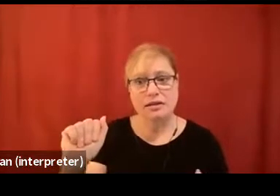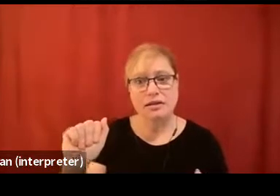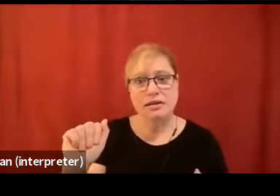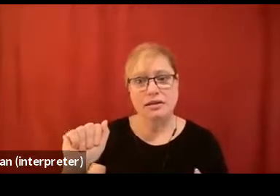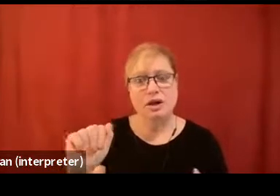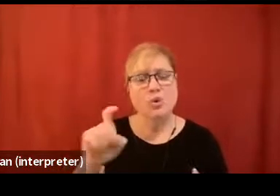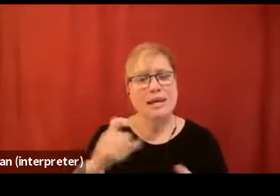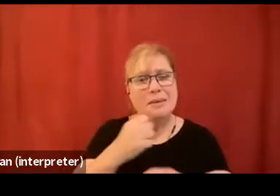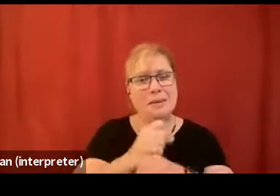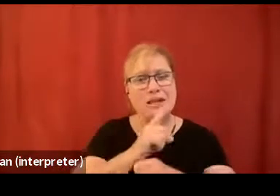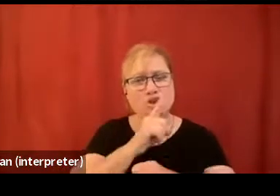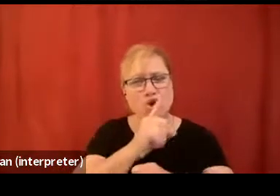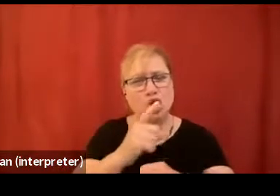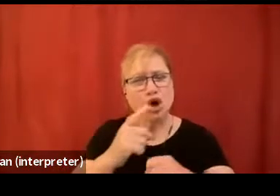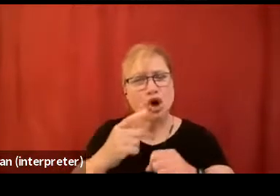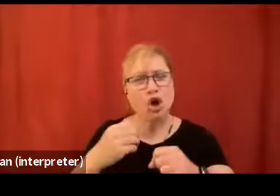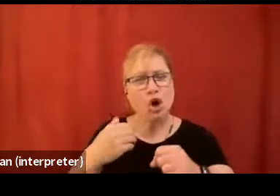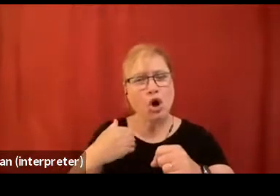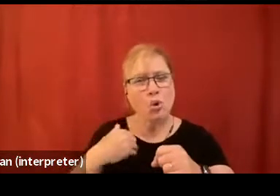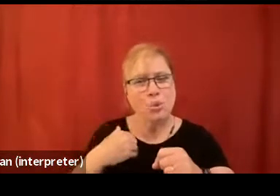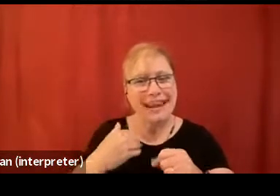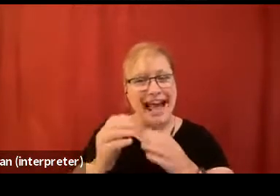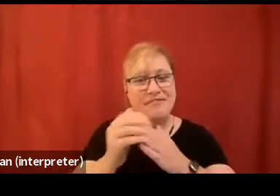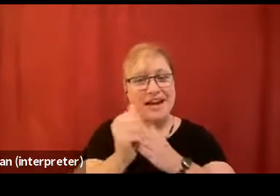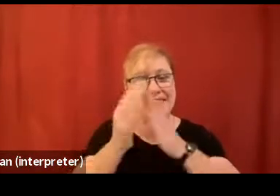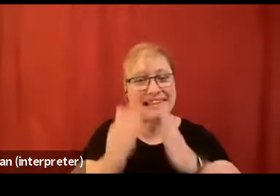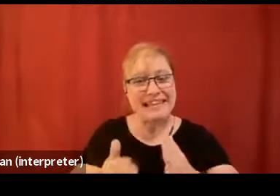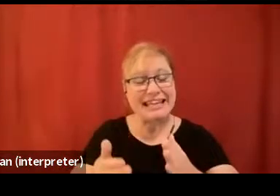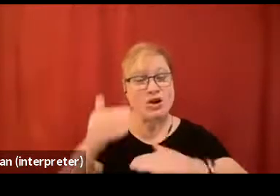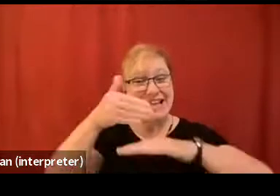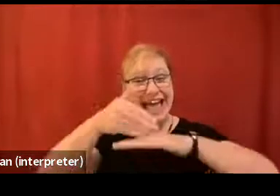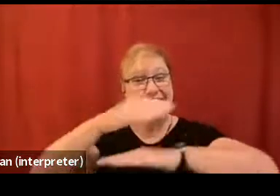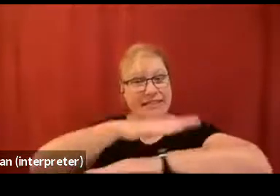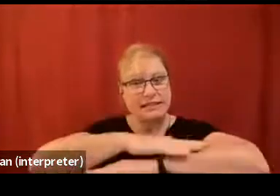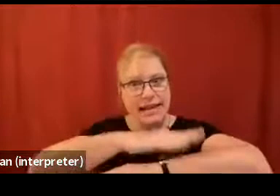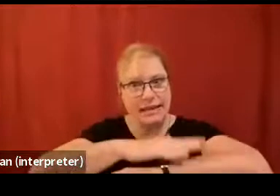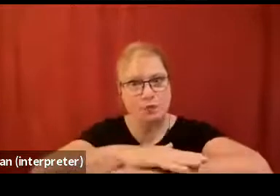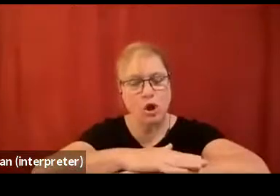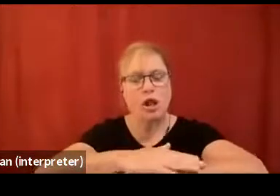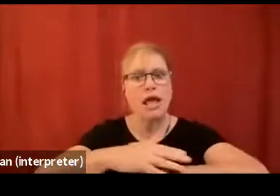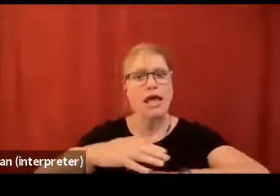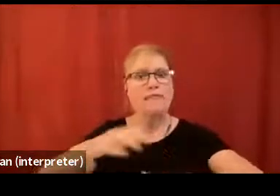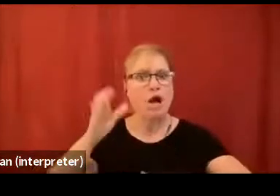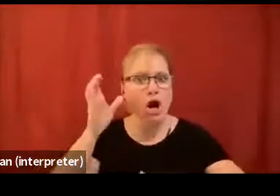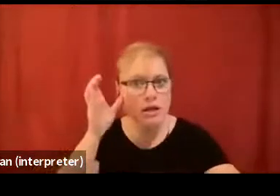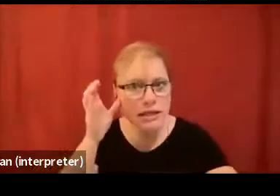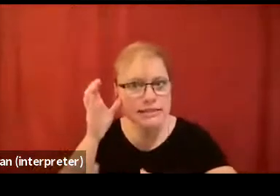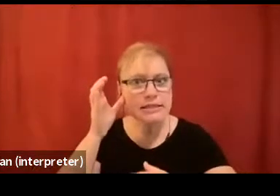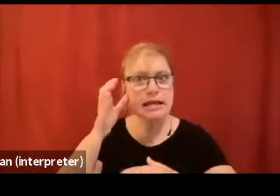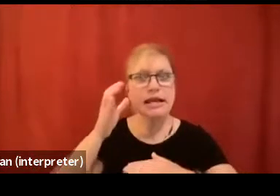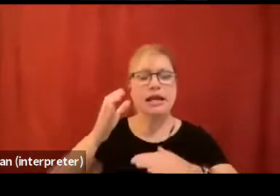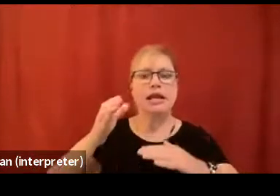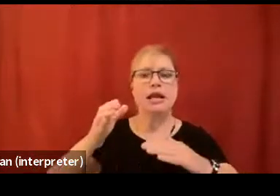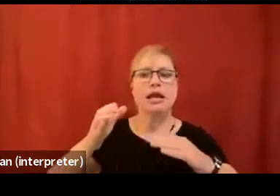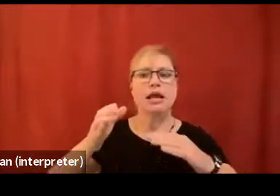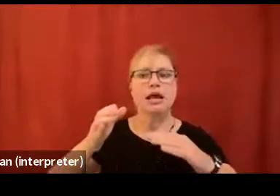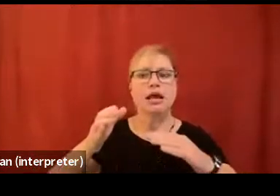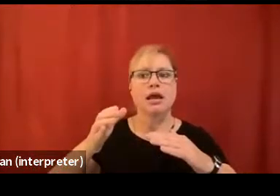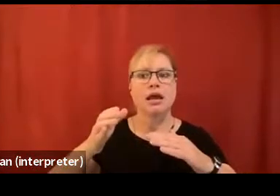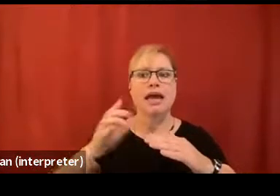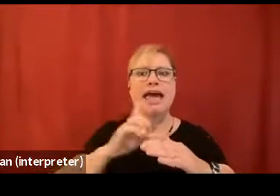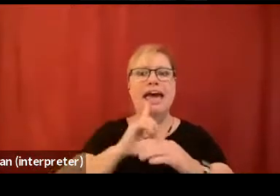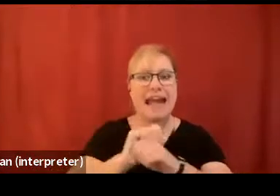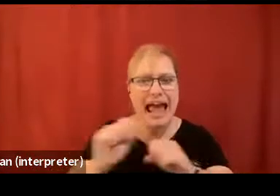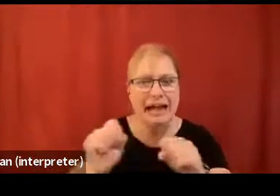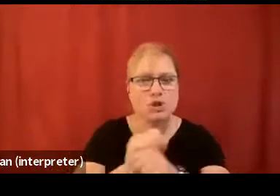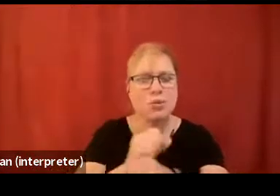the leaders that are at the table, that are bringing creativity, that are listening, and then are actually listening to our